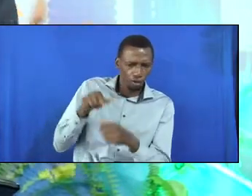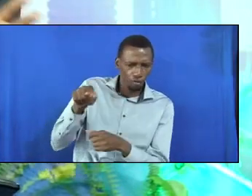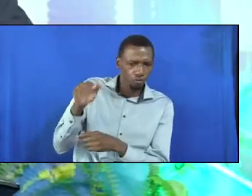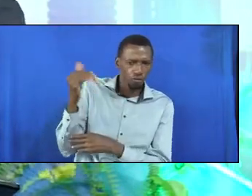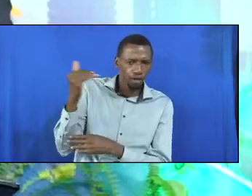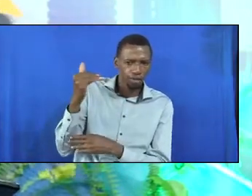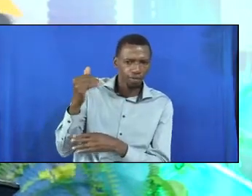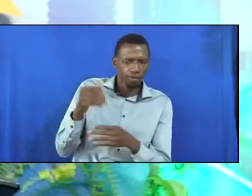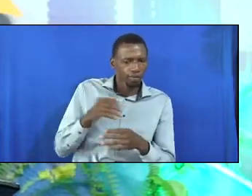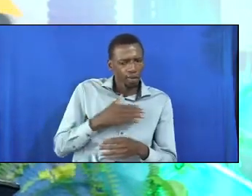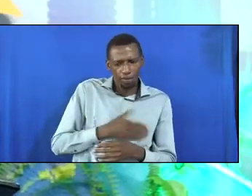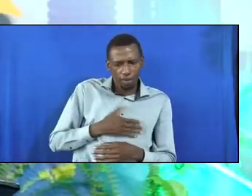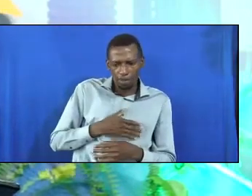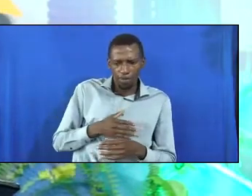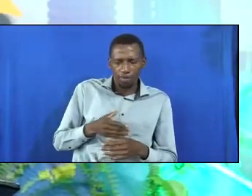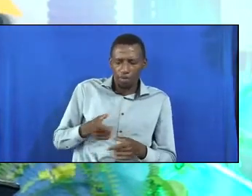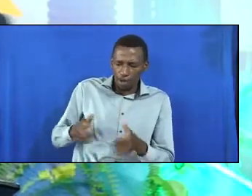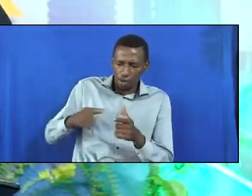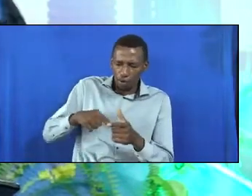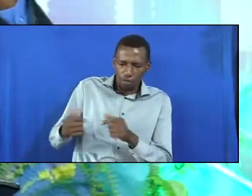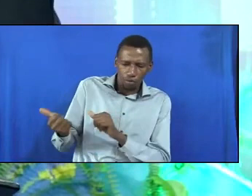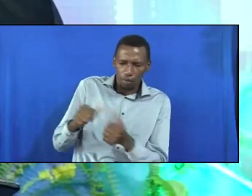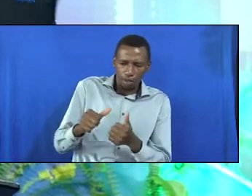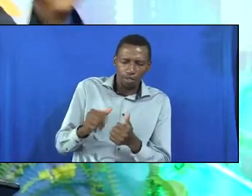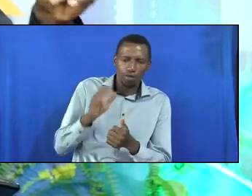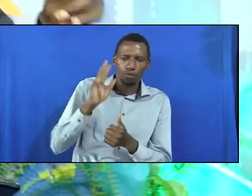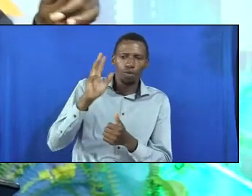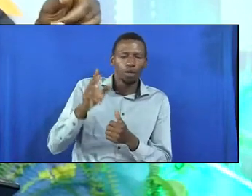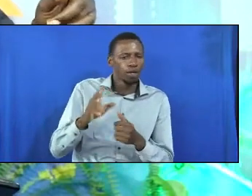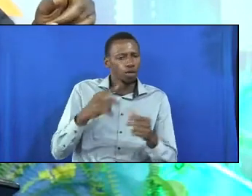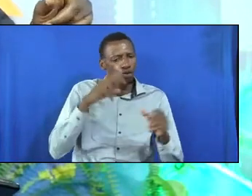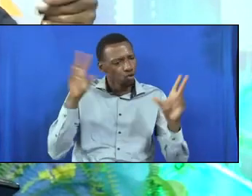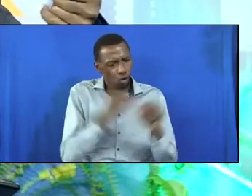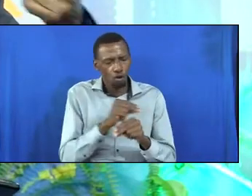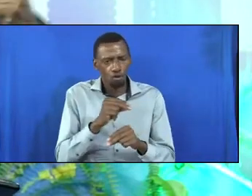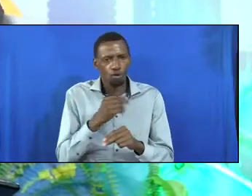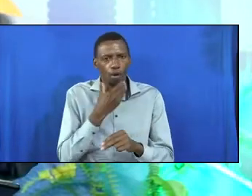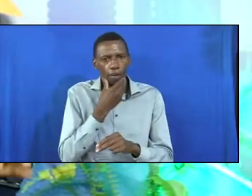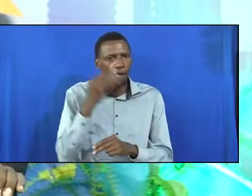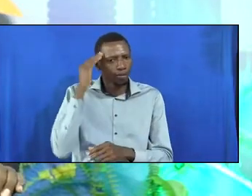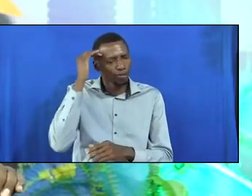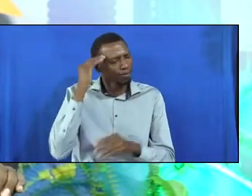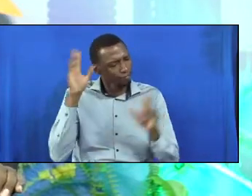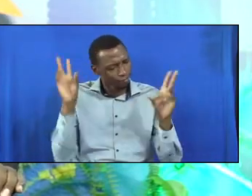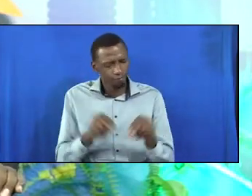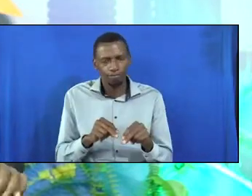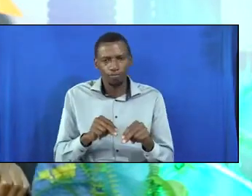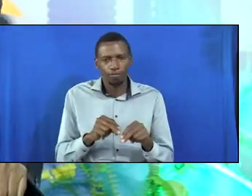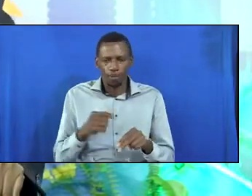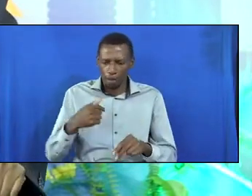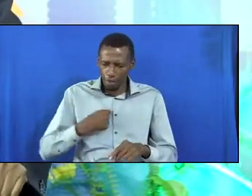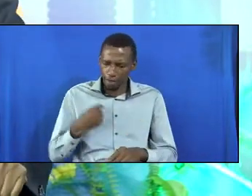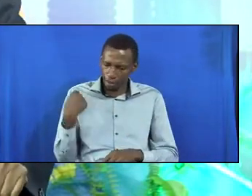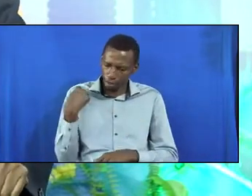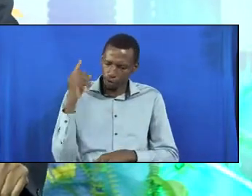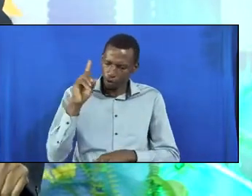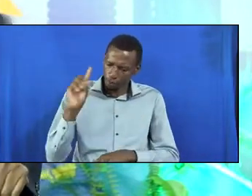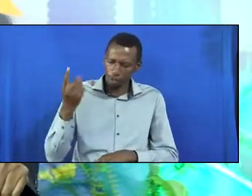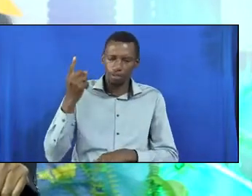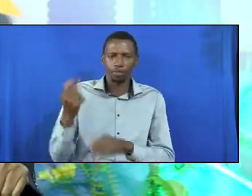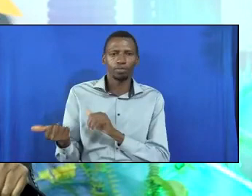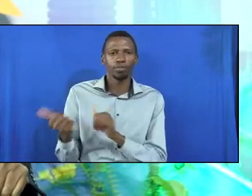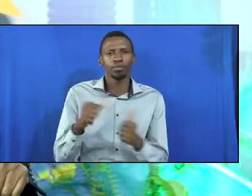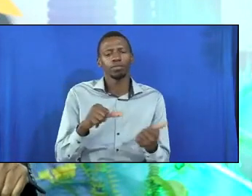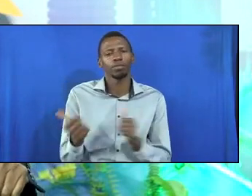baptize, then we shall talk about your request." He said, "No, the condition is you baptize me number one." They were in such a